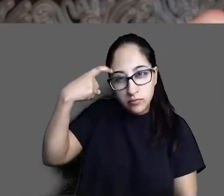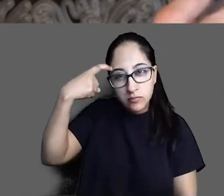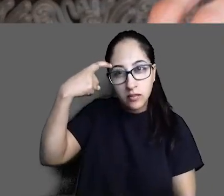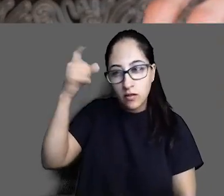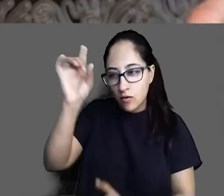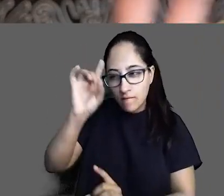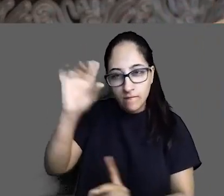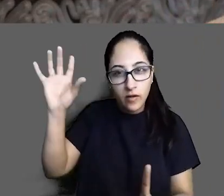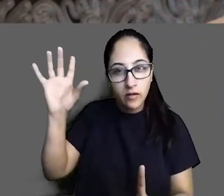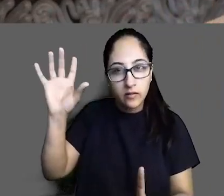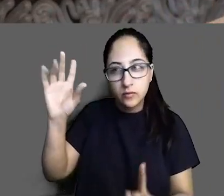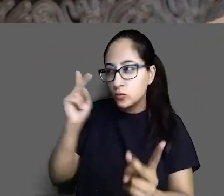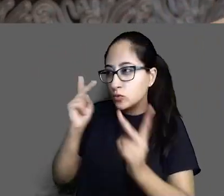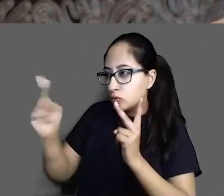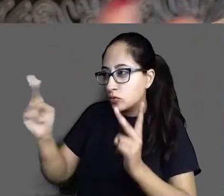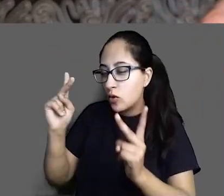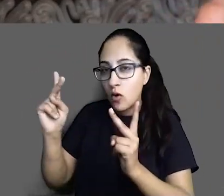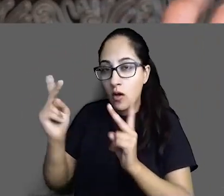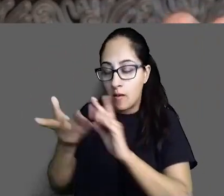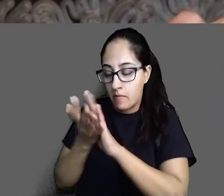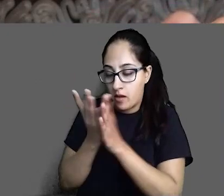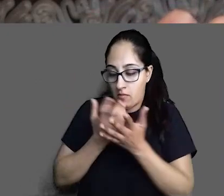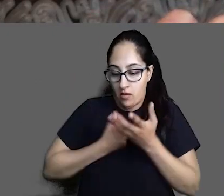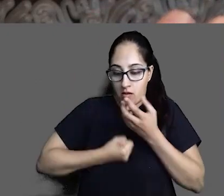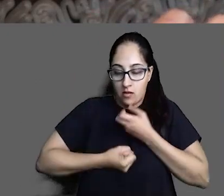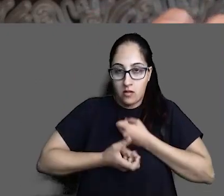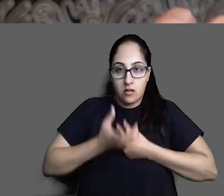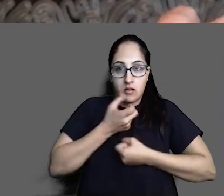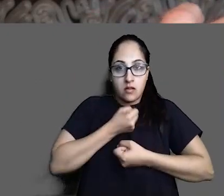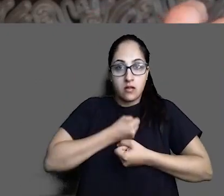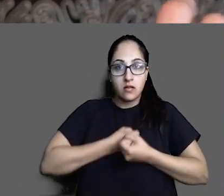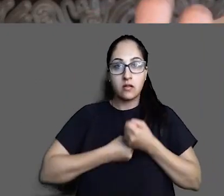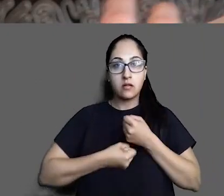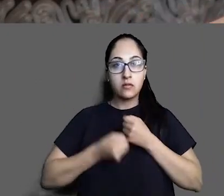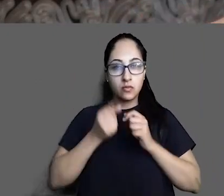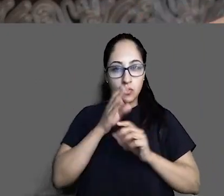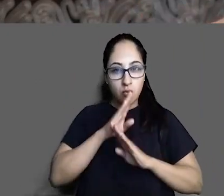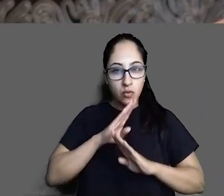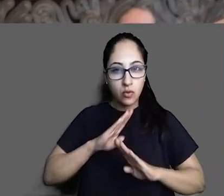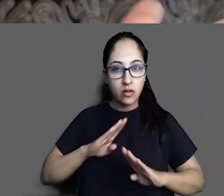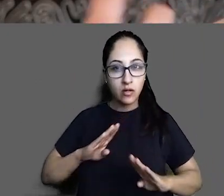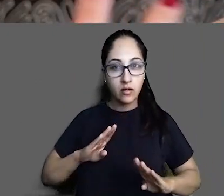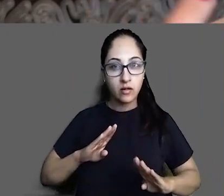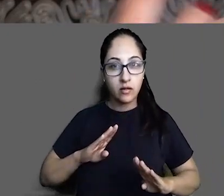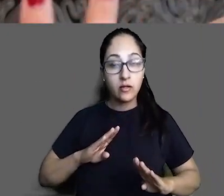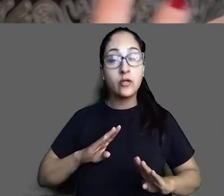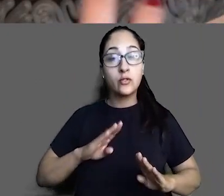education when it's given in the right form, when it's given not as something that is imposed, not